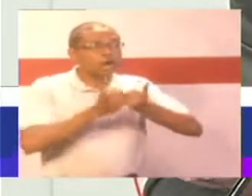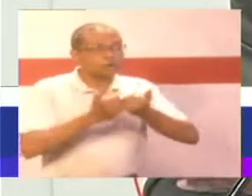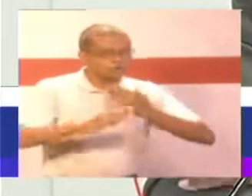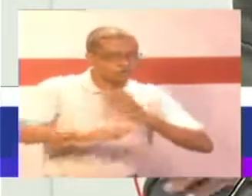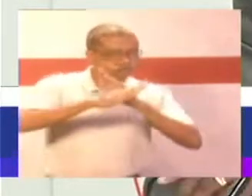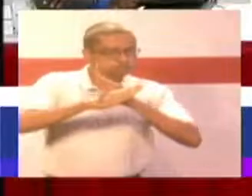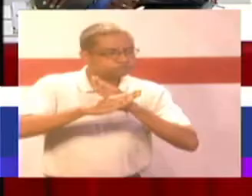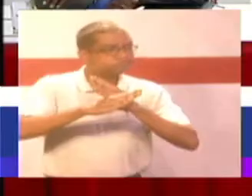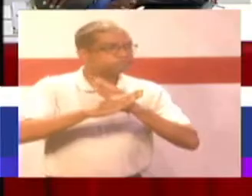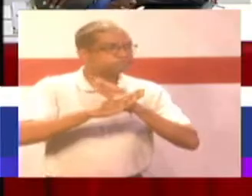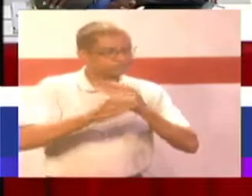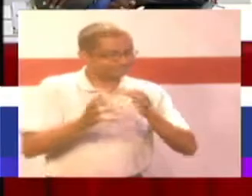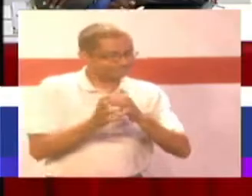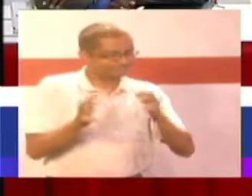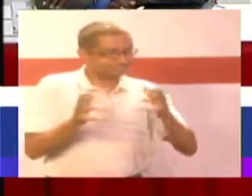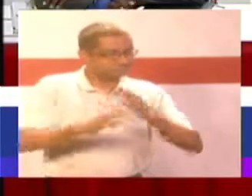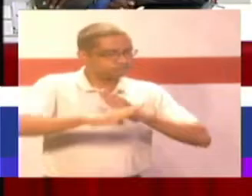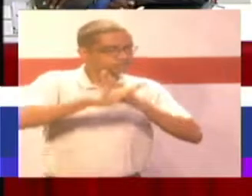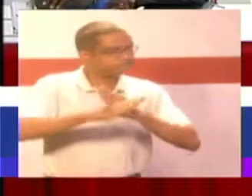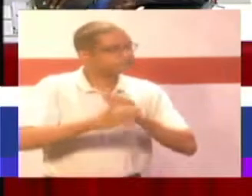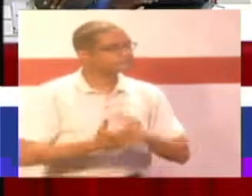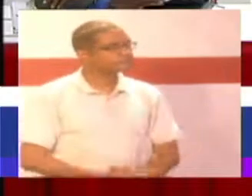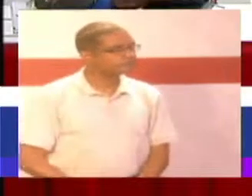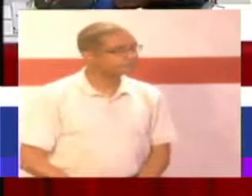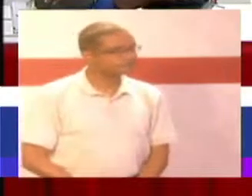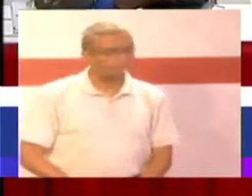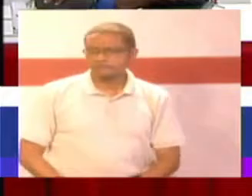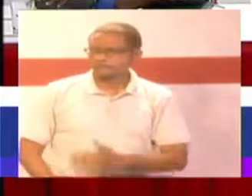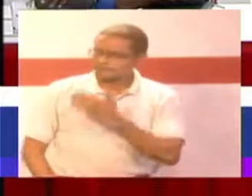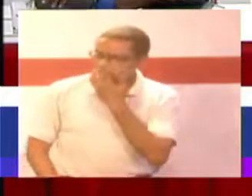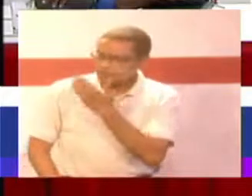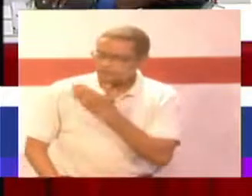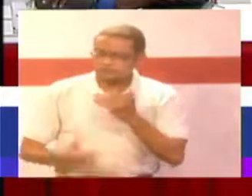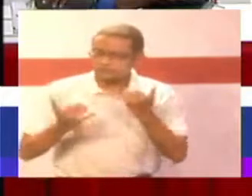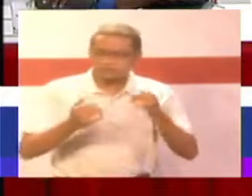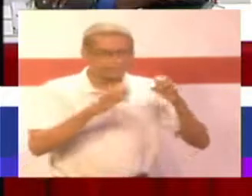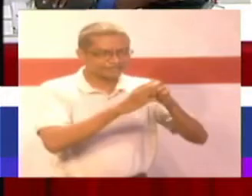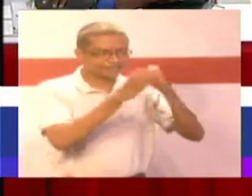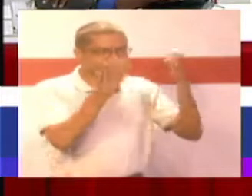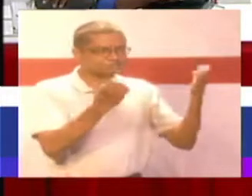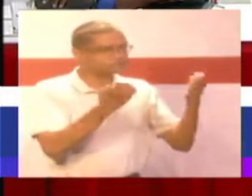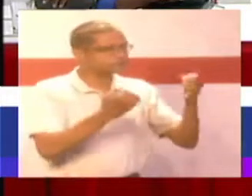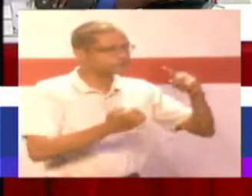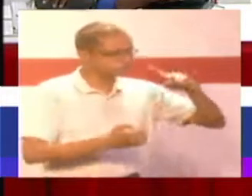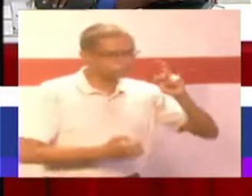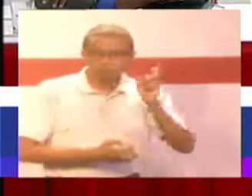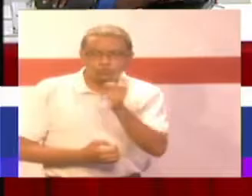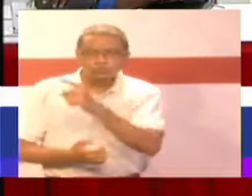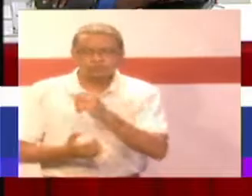wave. Thank you, Dr. Hines. We now go to the Express.